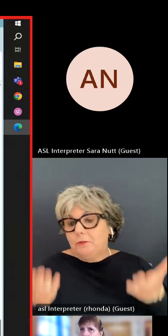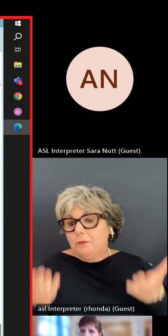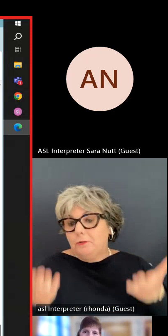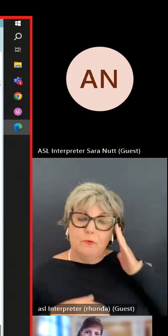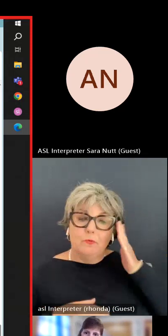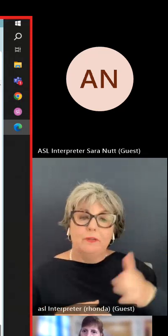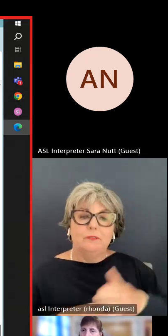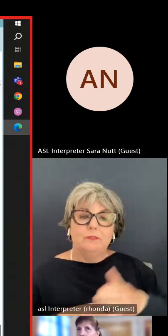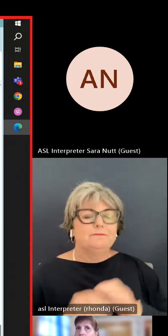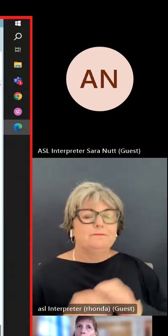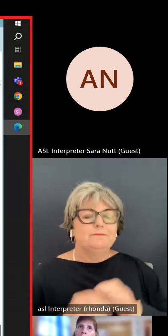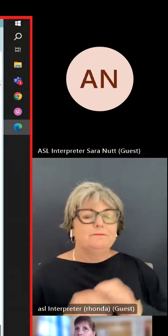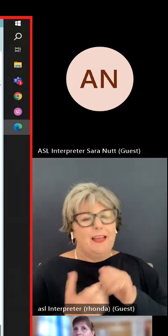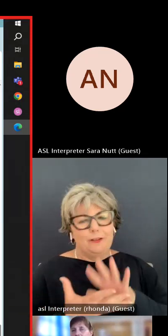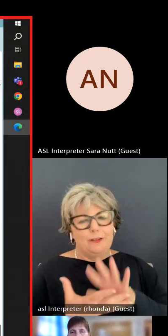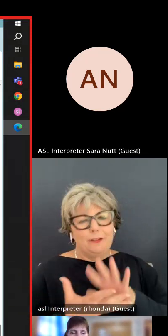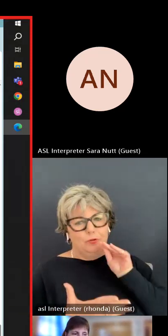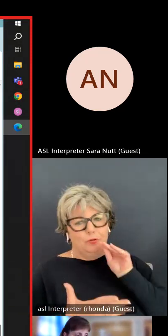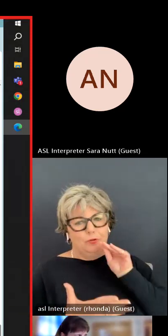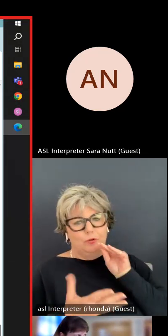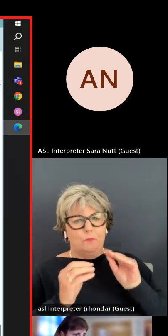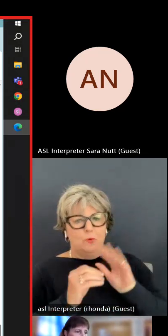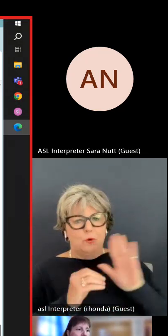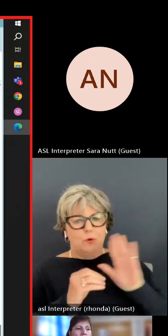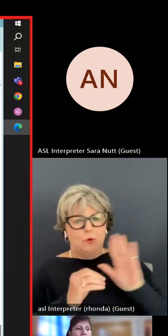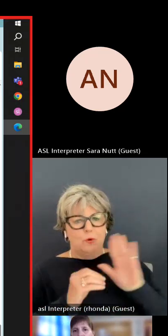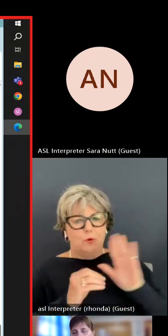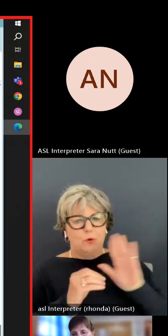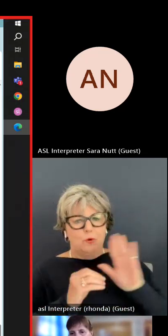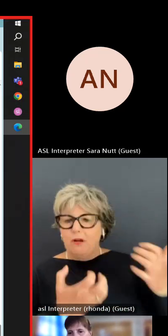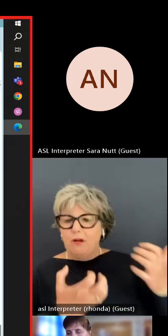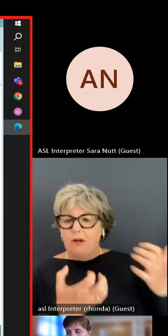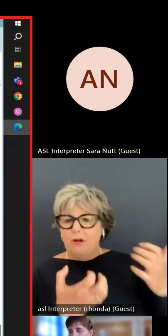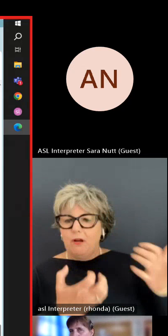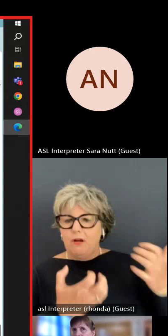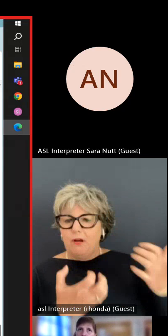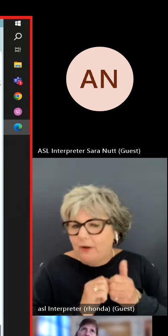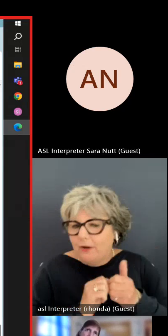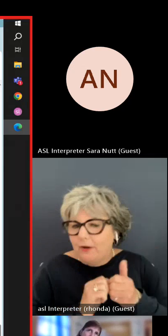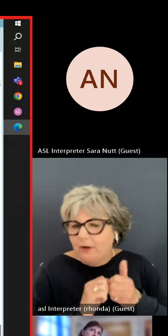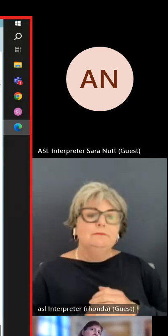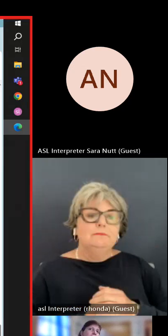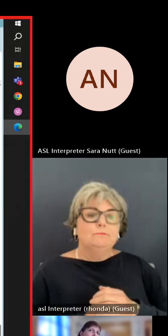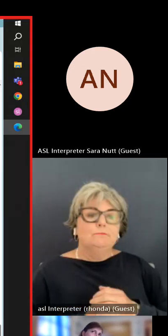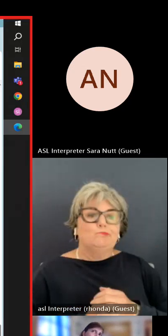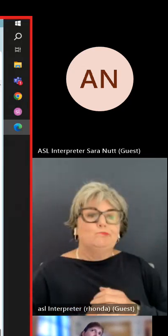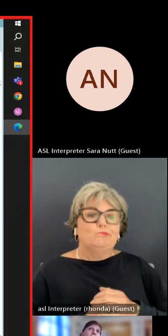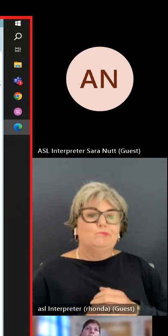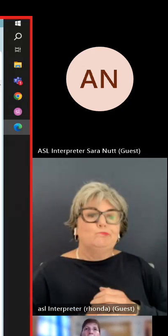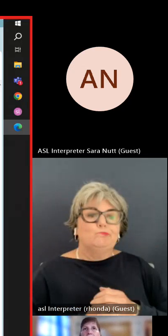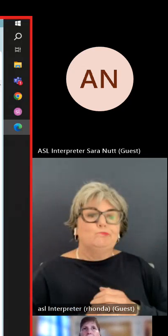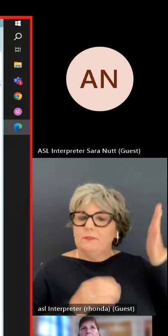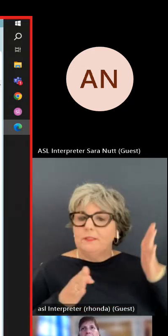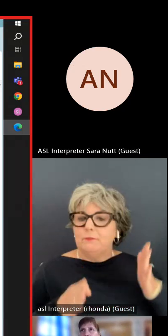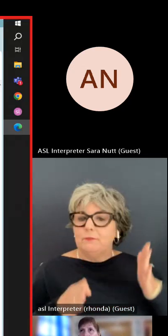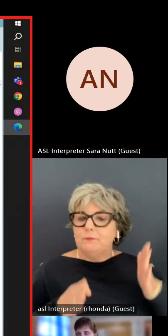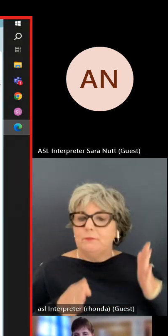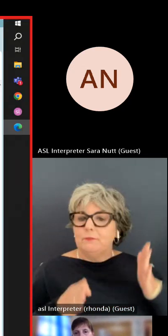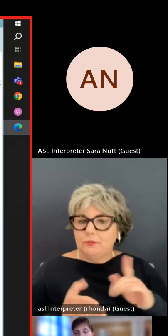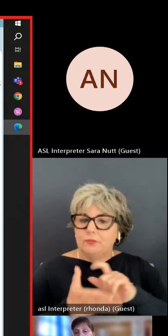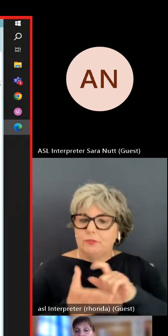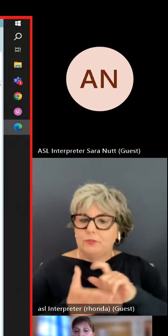So how do you learn more about your audience? There is a presenter and author. Her